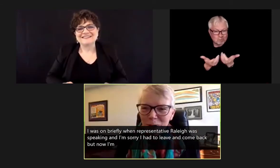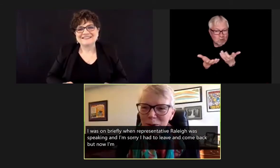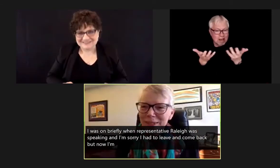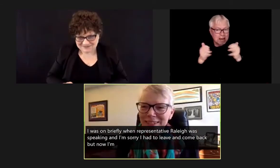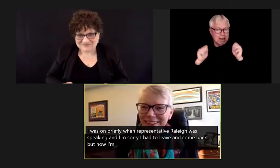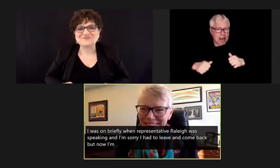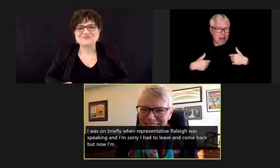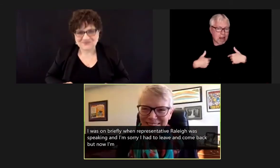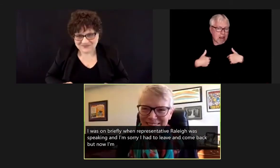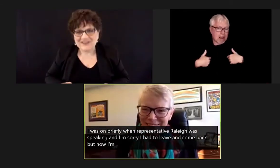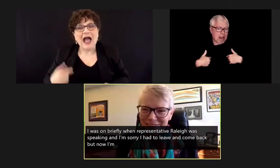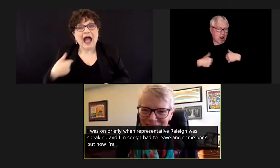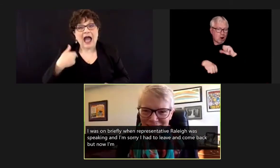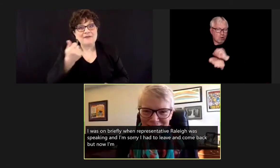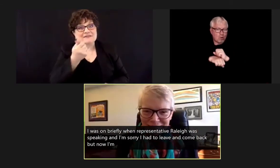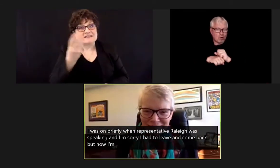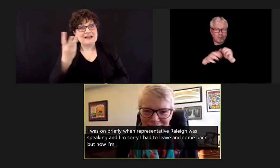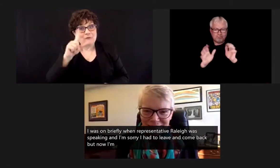where do we start?